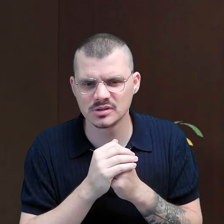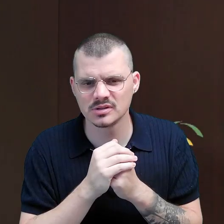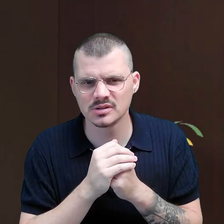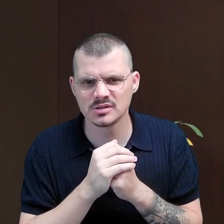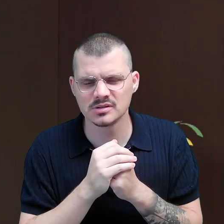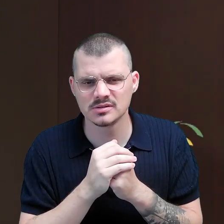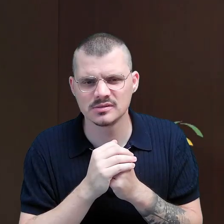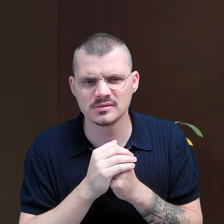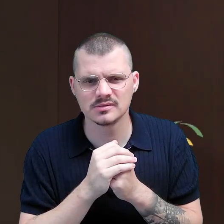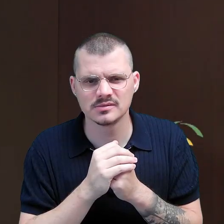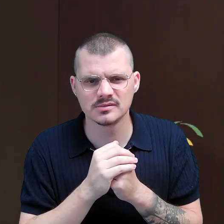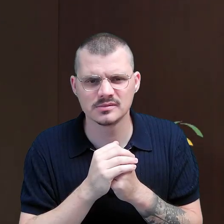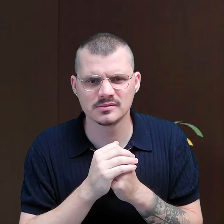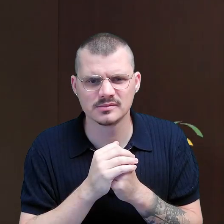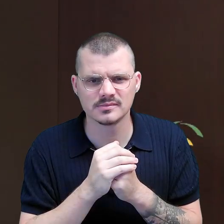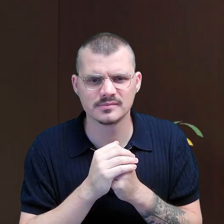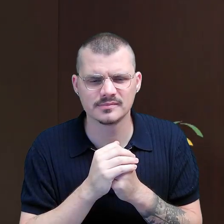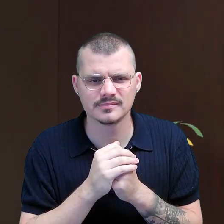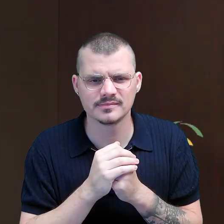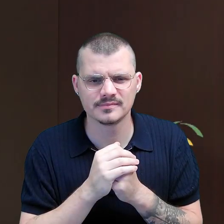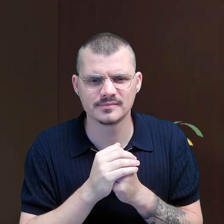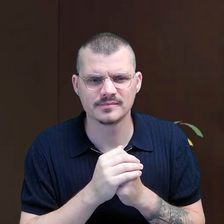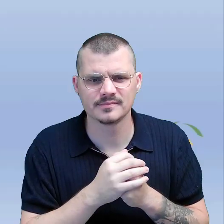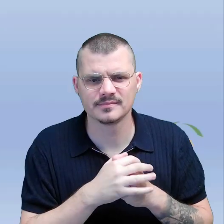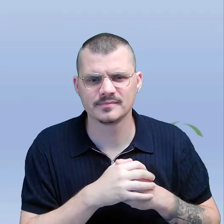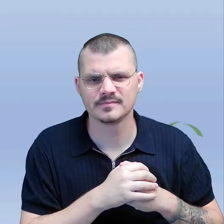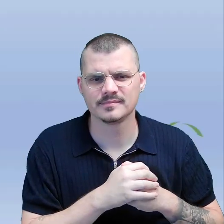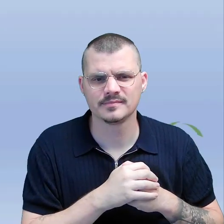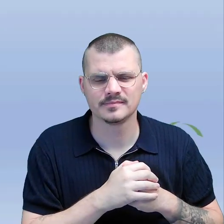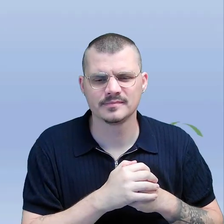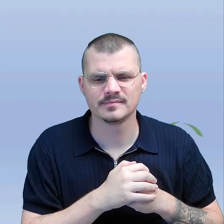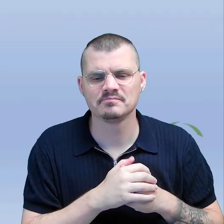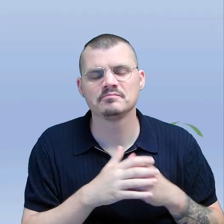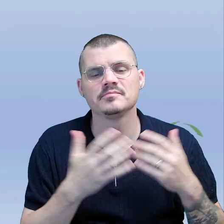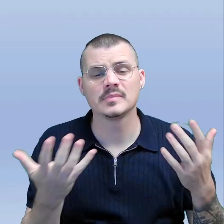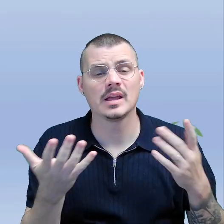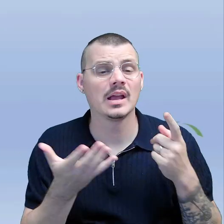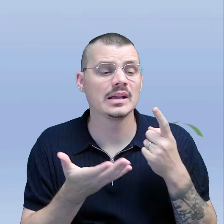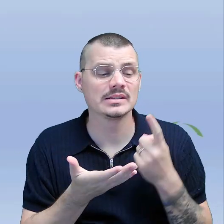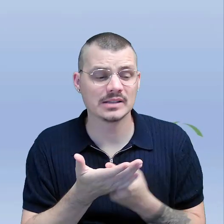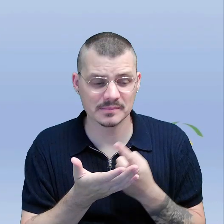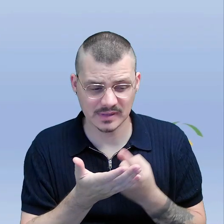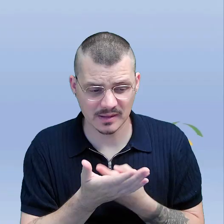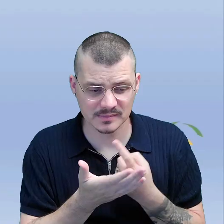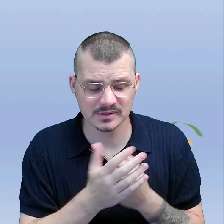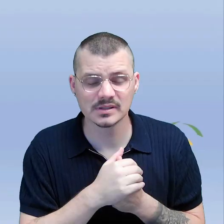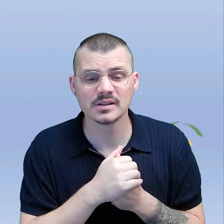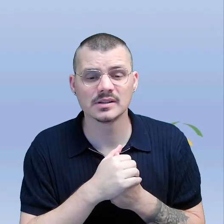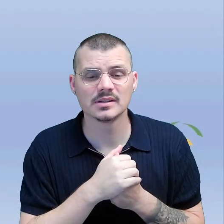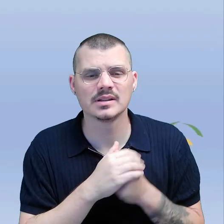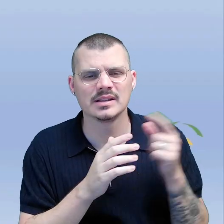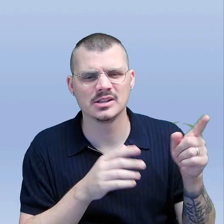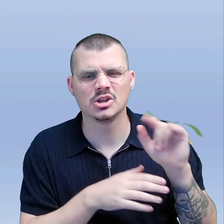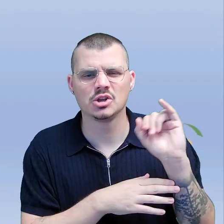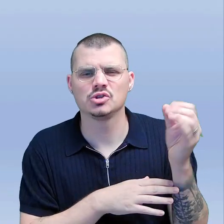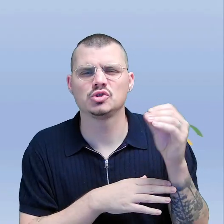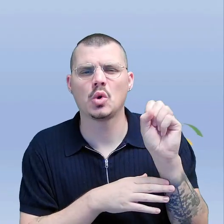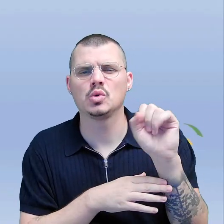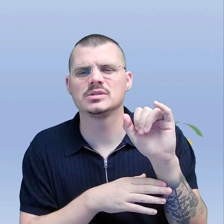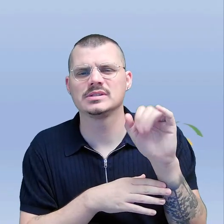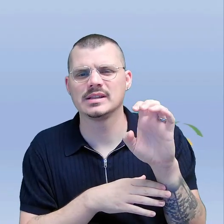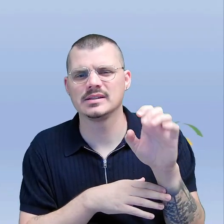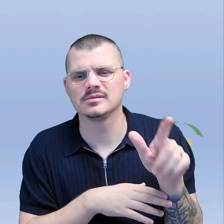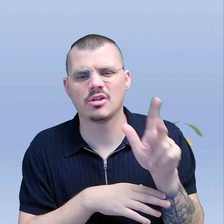considered, itching and tingling. And sometimes, this